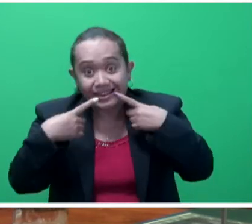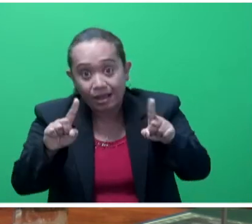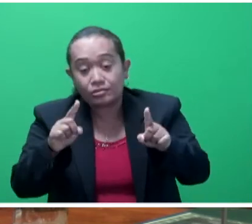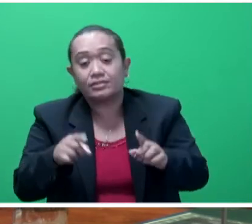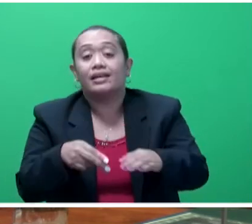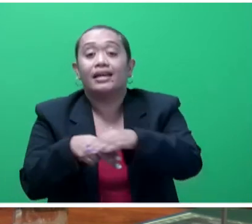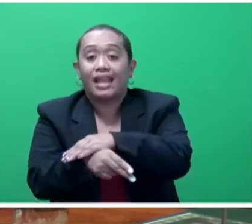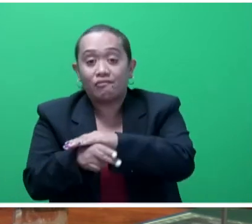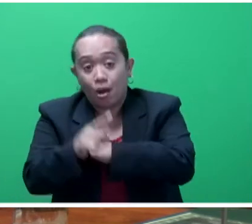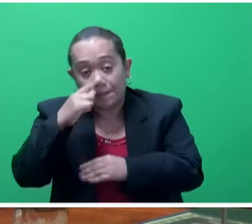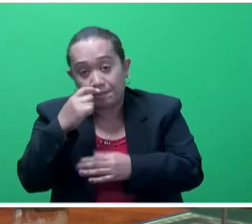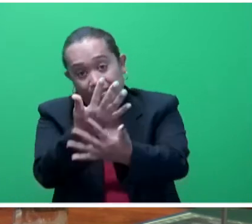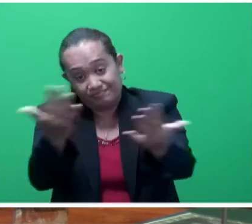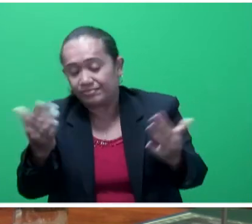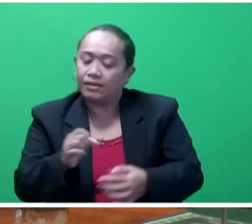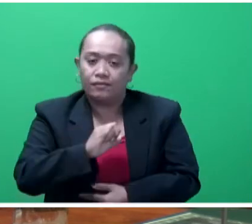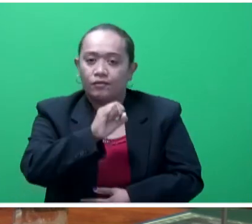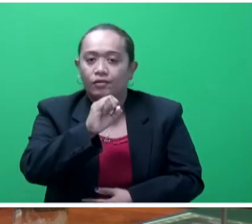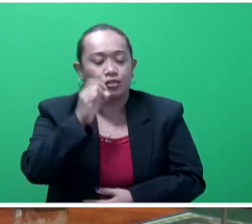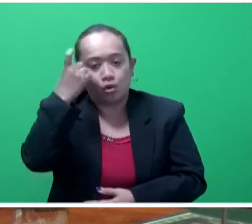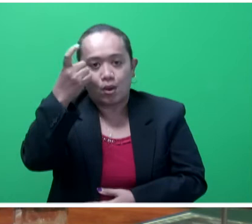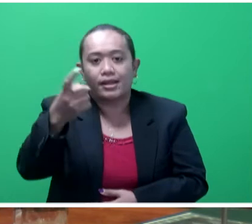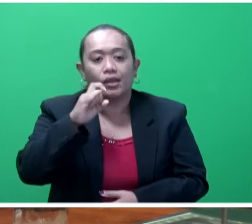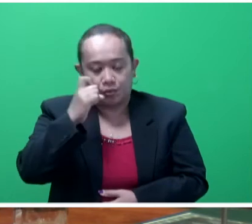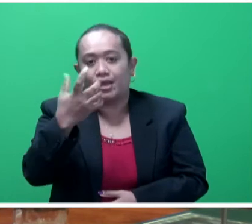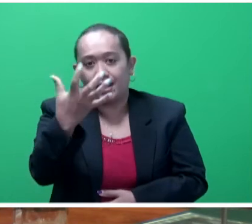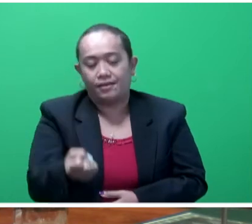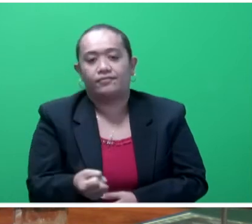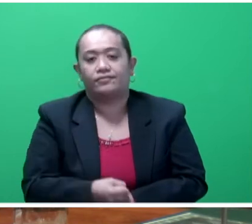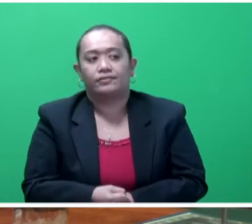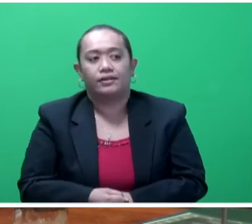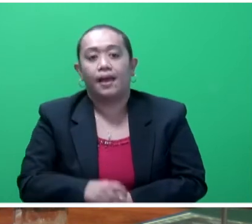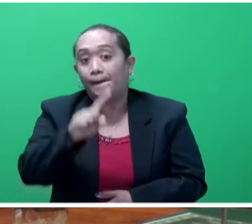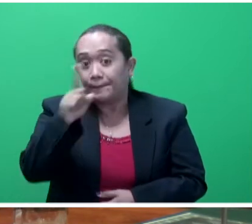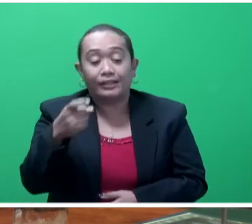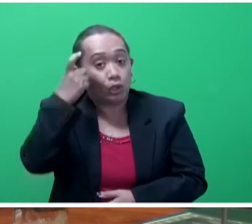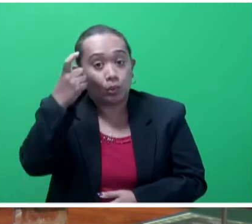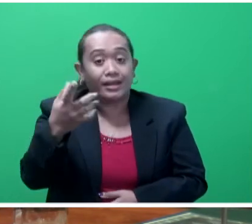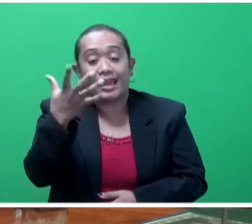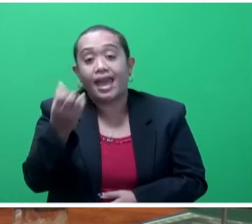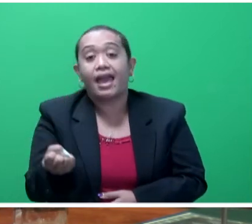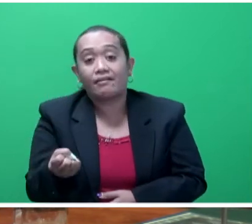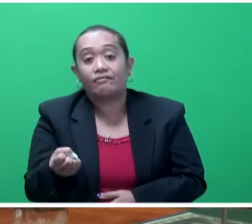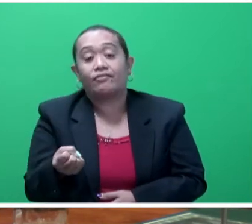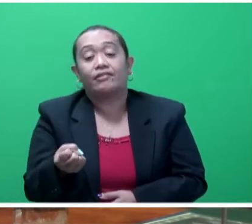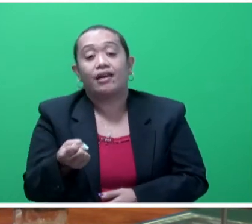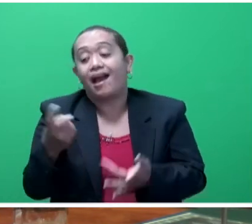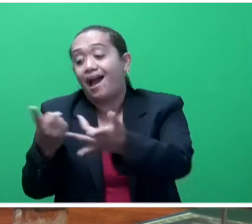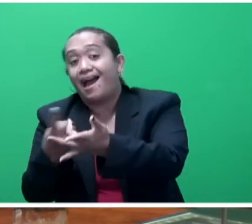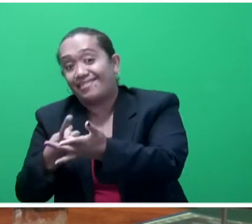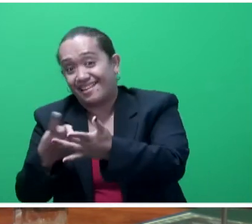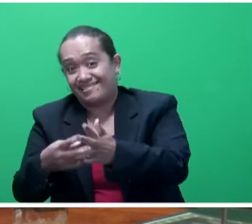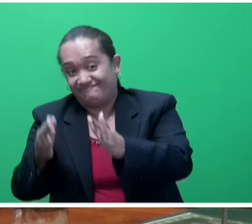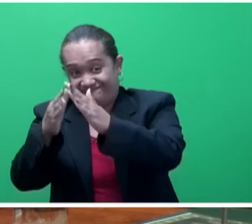Honourable Member that NFA services will not be affected. Navua community will be